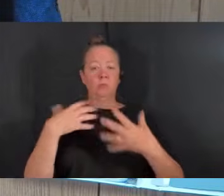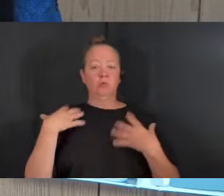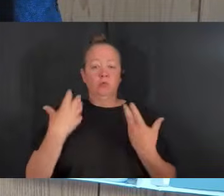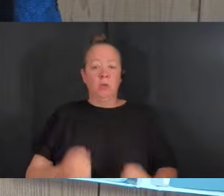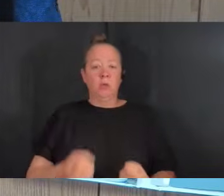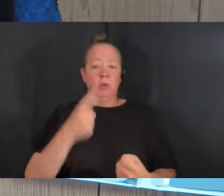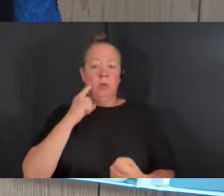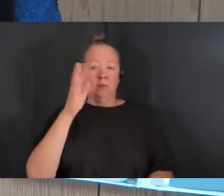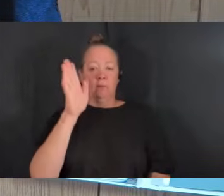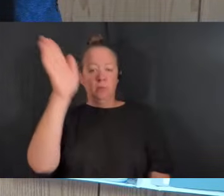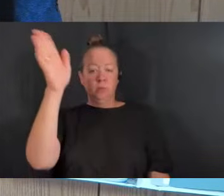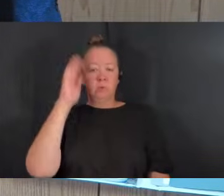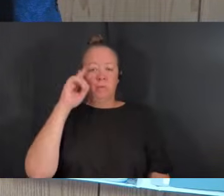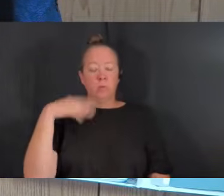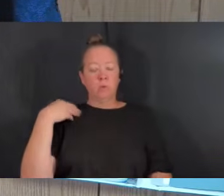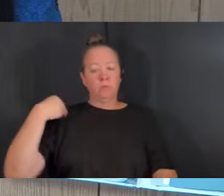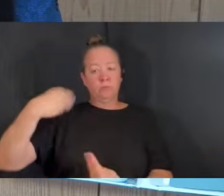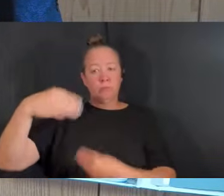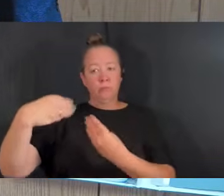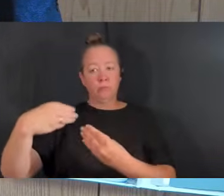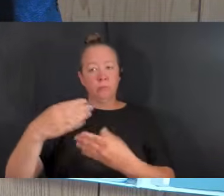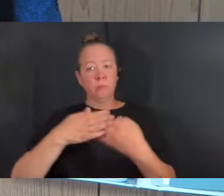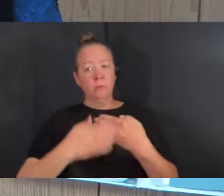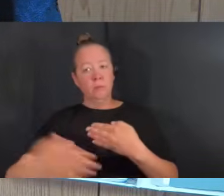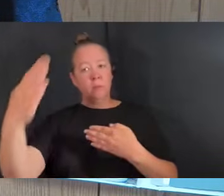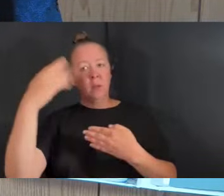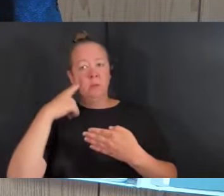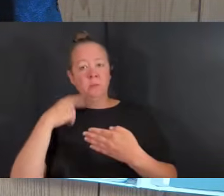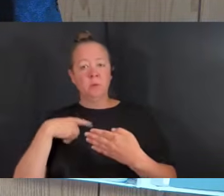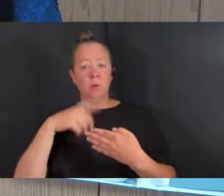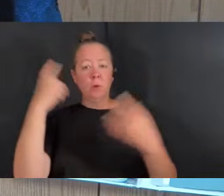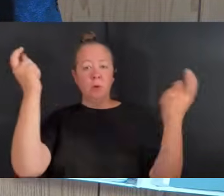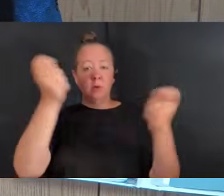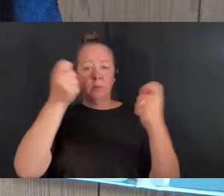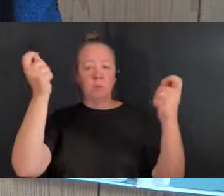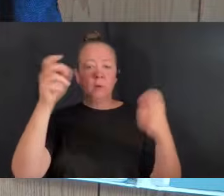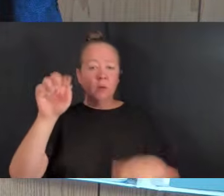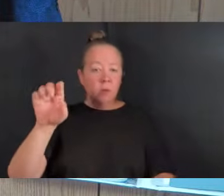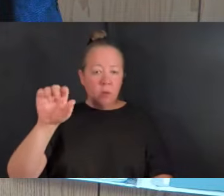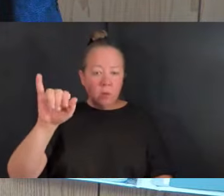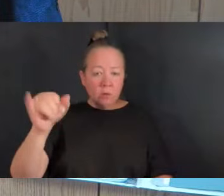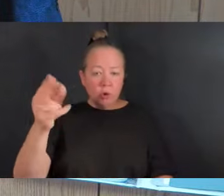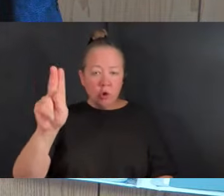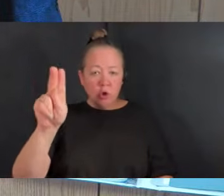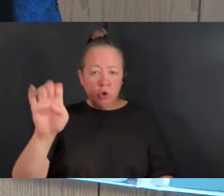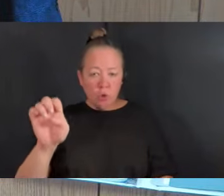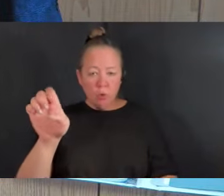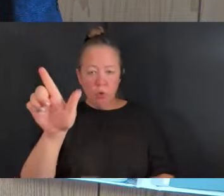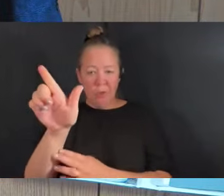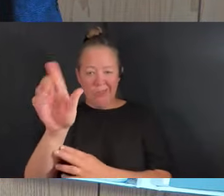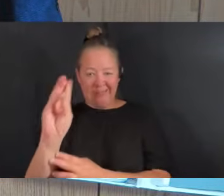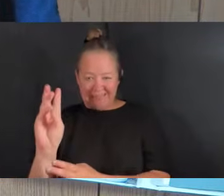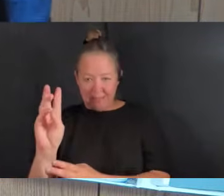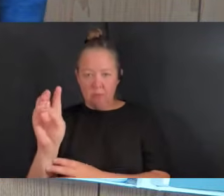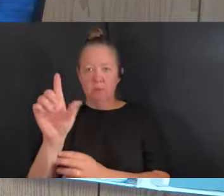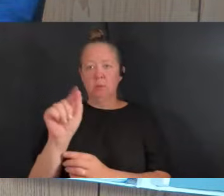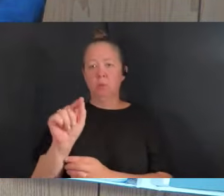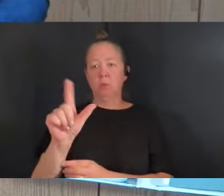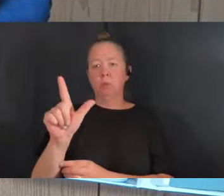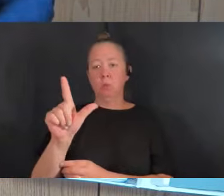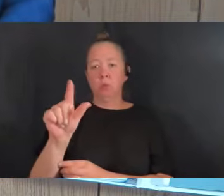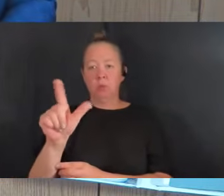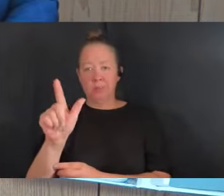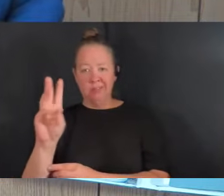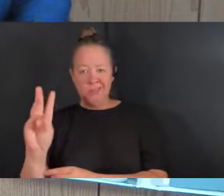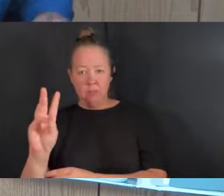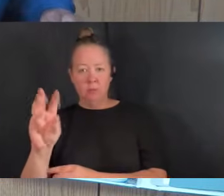this 20th day of June 26, 2026, in celebration of Juneteenth and the enduring pursuit of freedom. There you